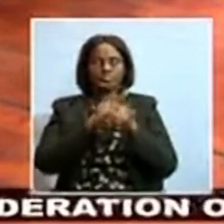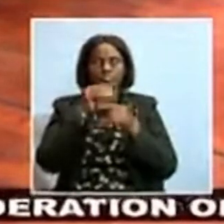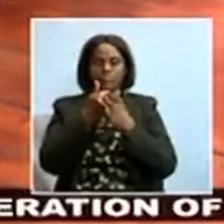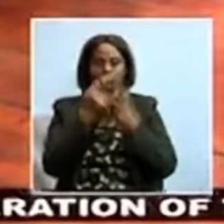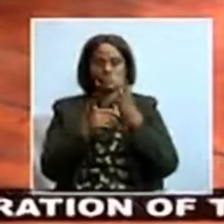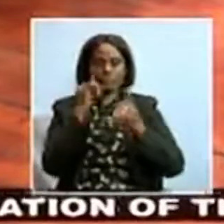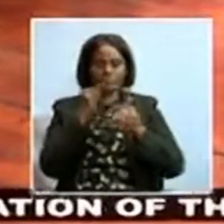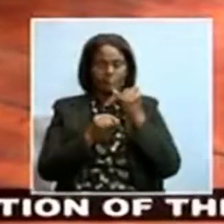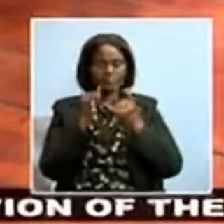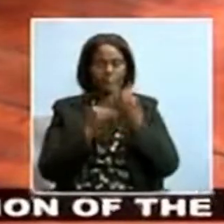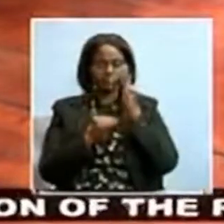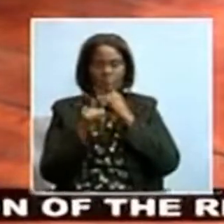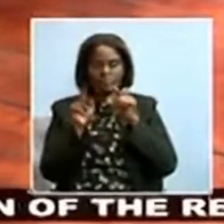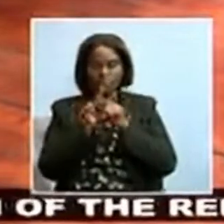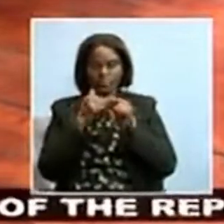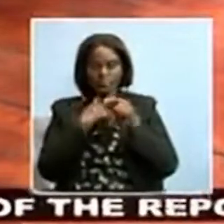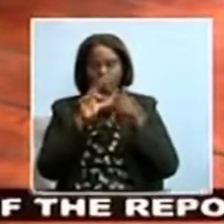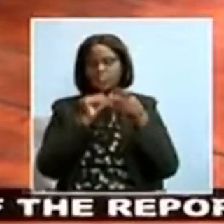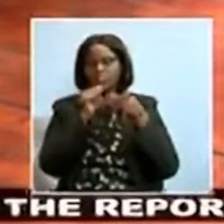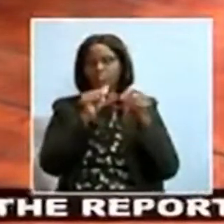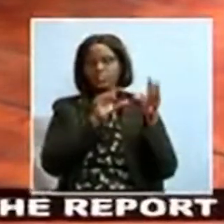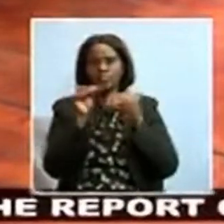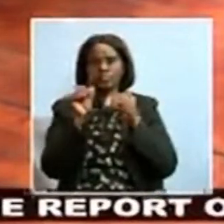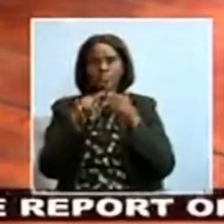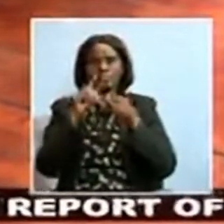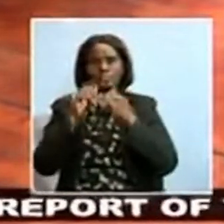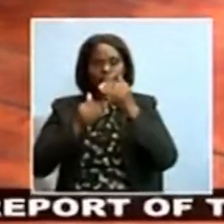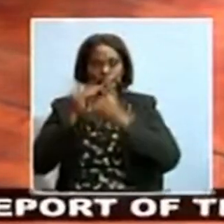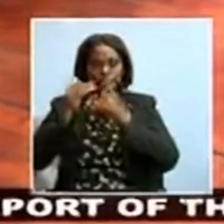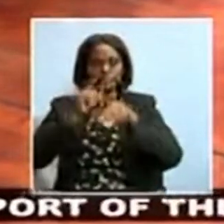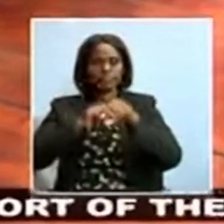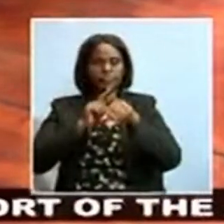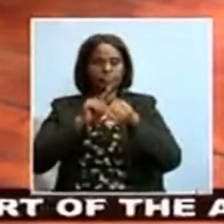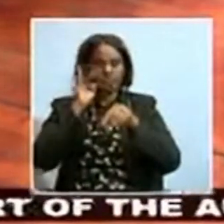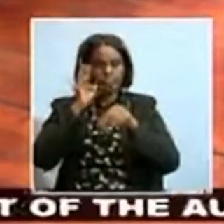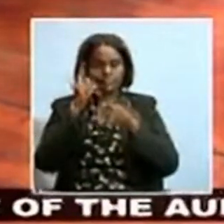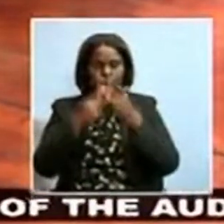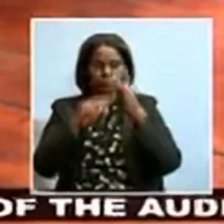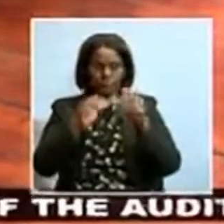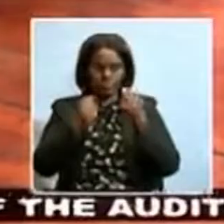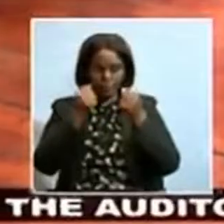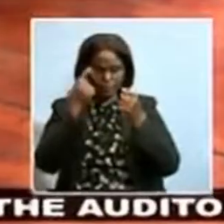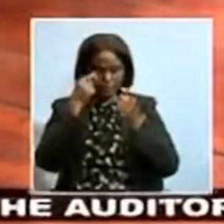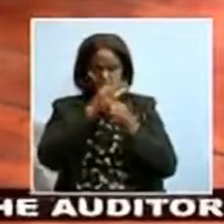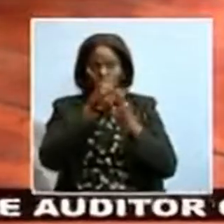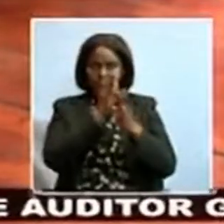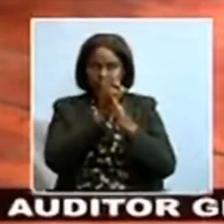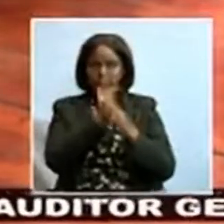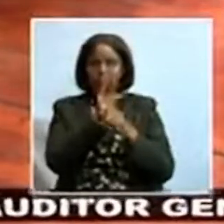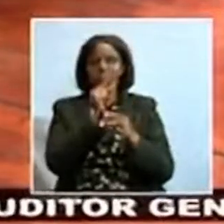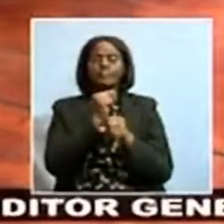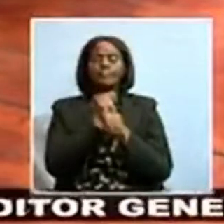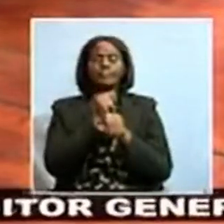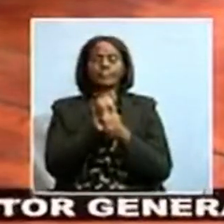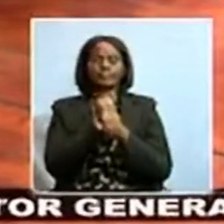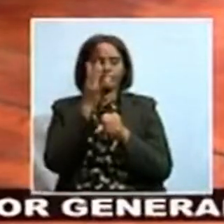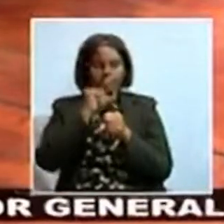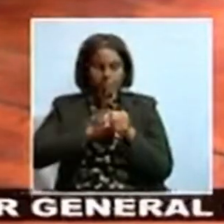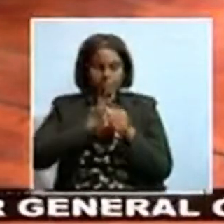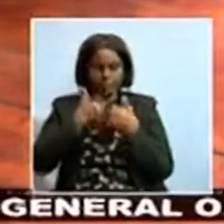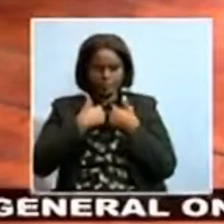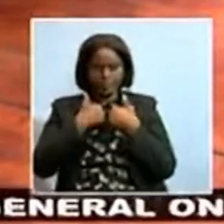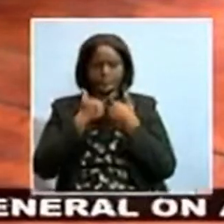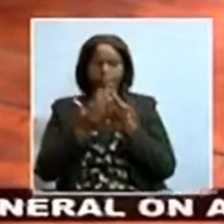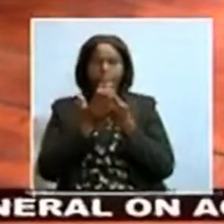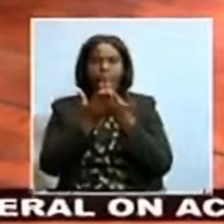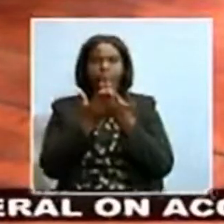completion, and they have not moved to the next stage. We'll definitely sue them for specific performance. This is where we are going to